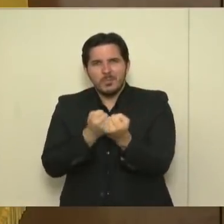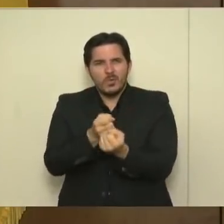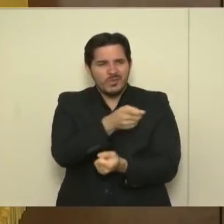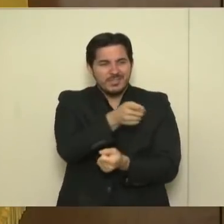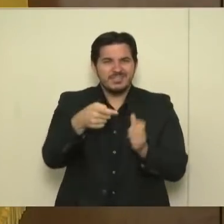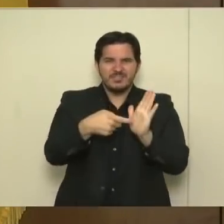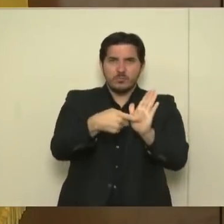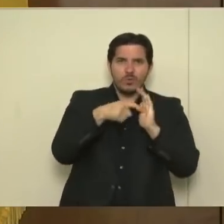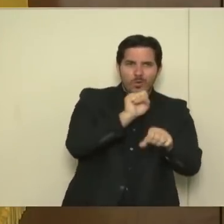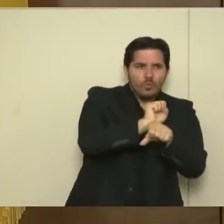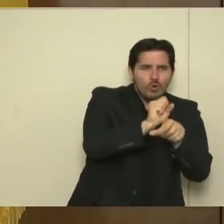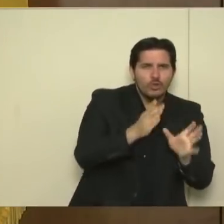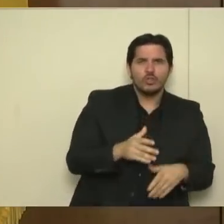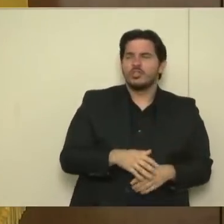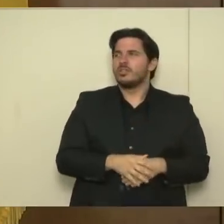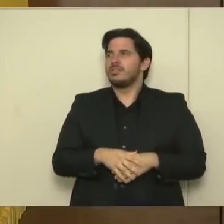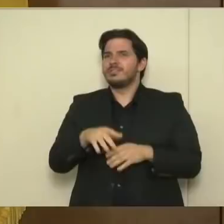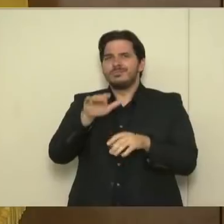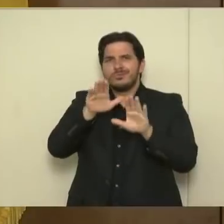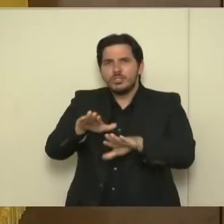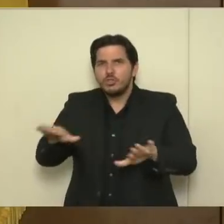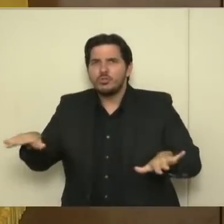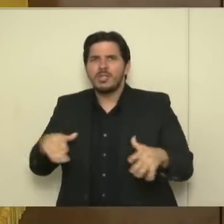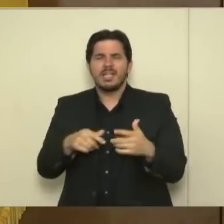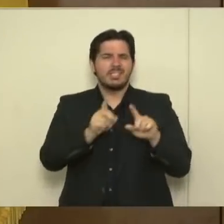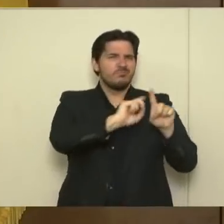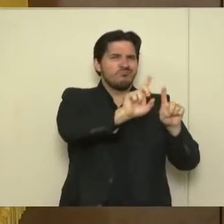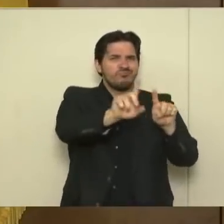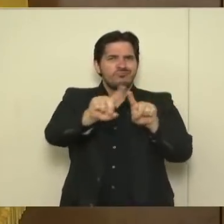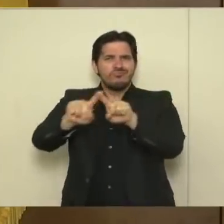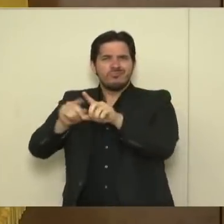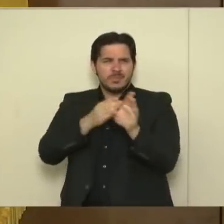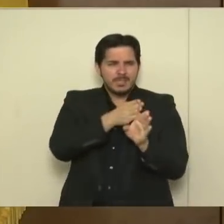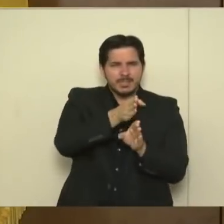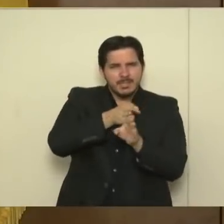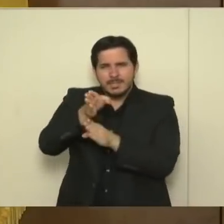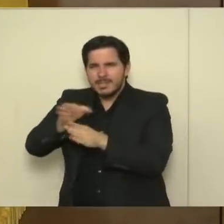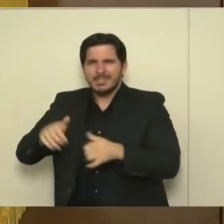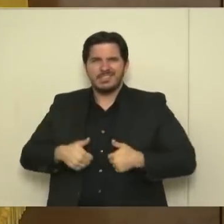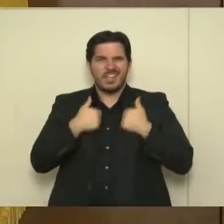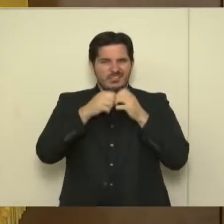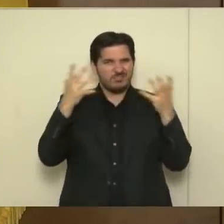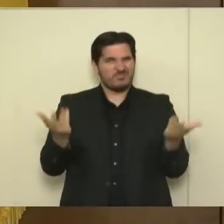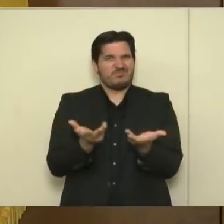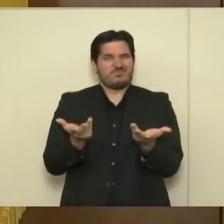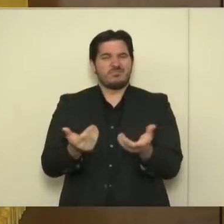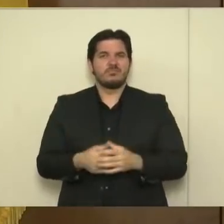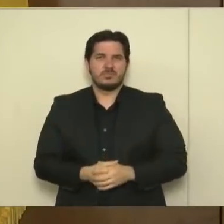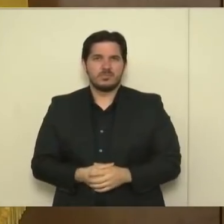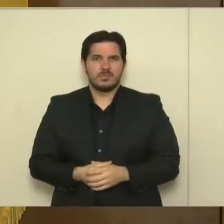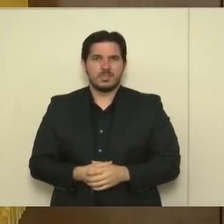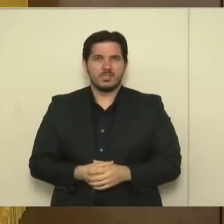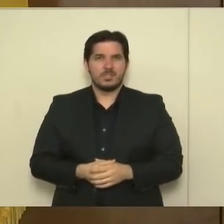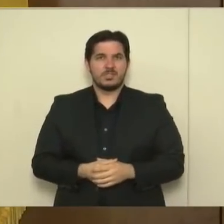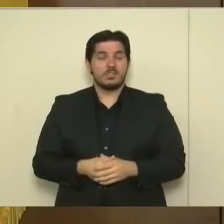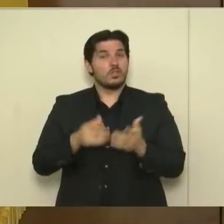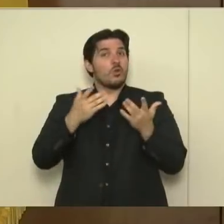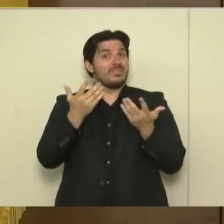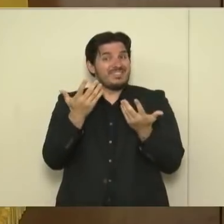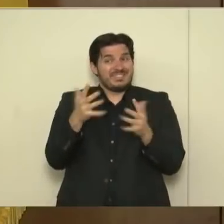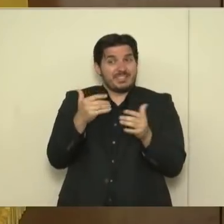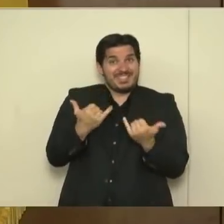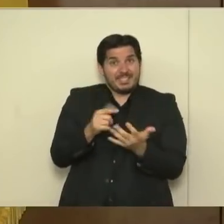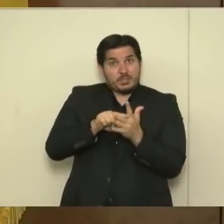and our children in as many different facets as we can. So we've started this week, as everyone knows,